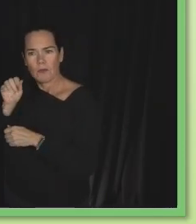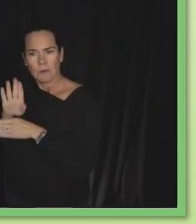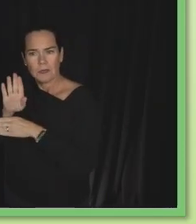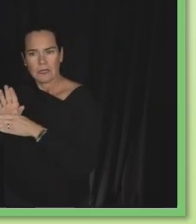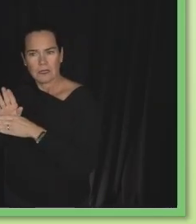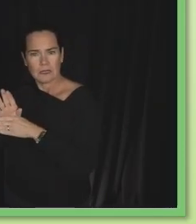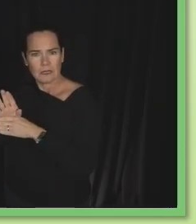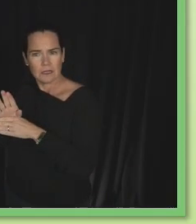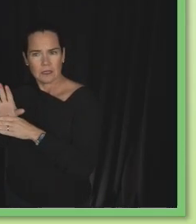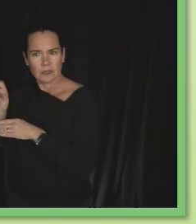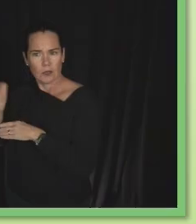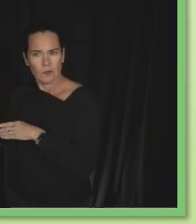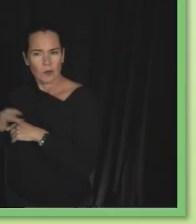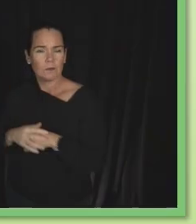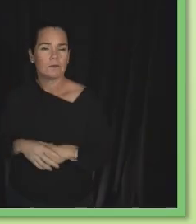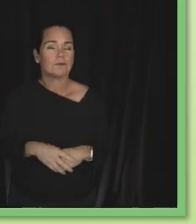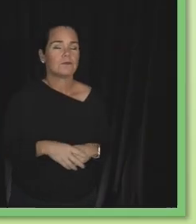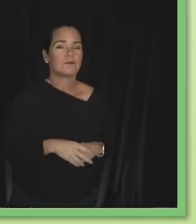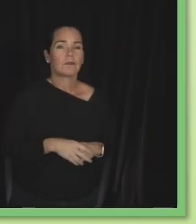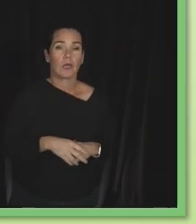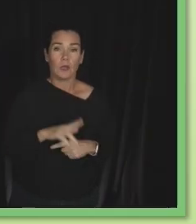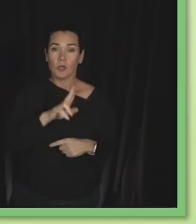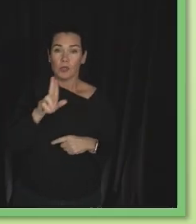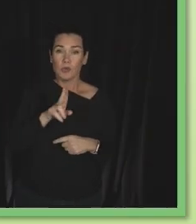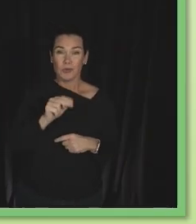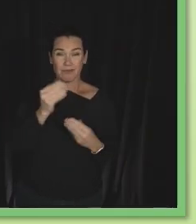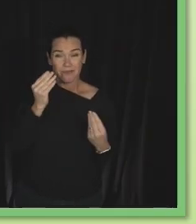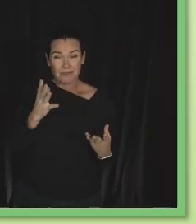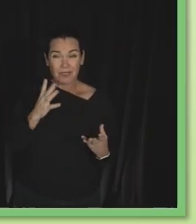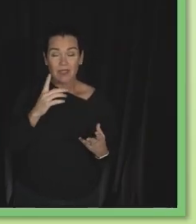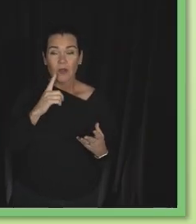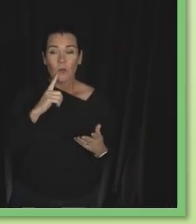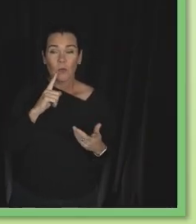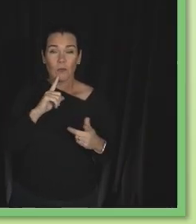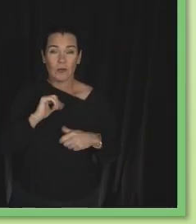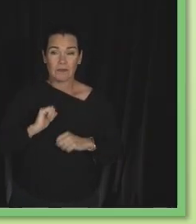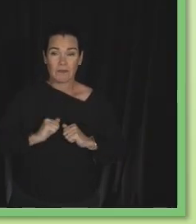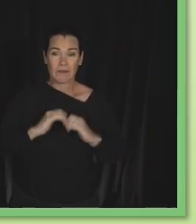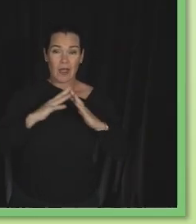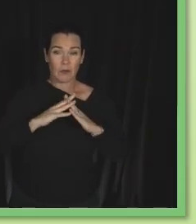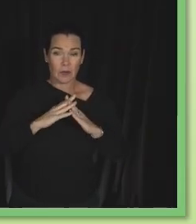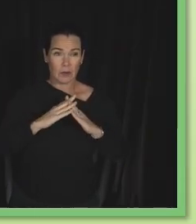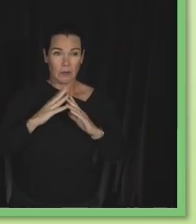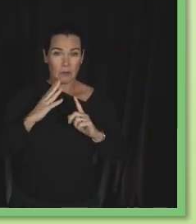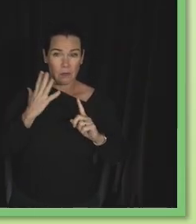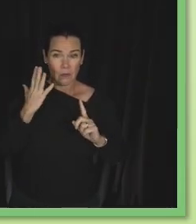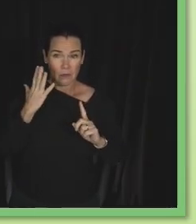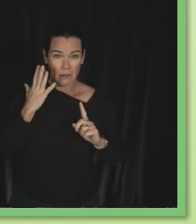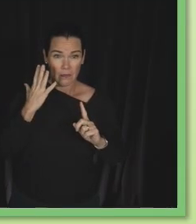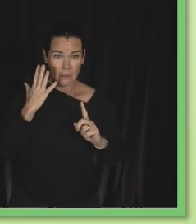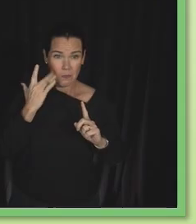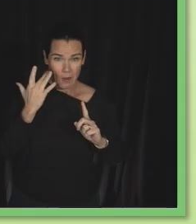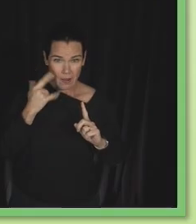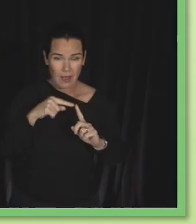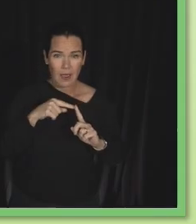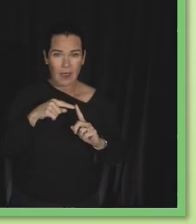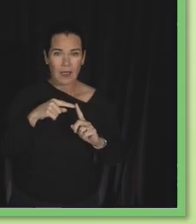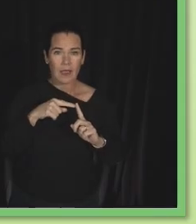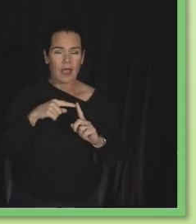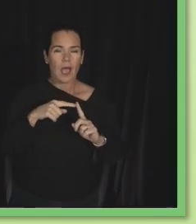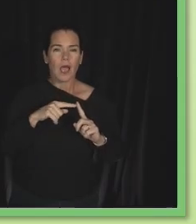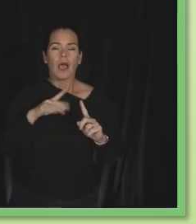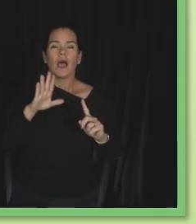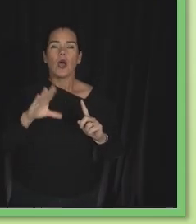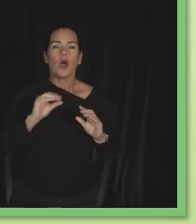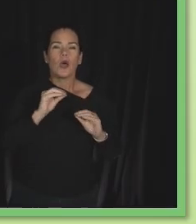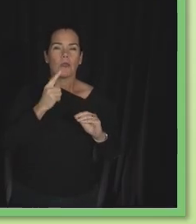the United Nations, the organization I work in, was built really on the idea that collaboration is that no single country, no